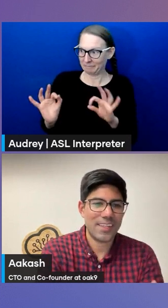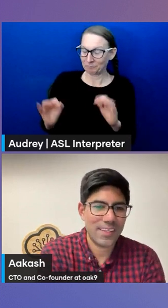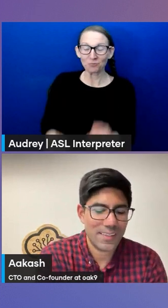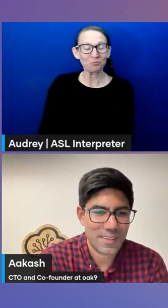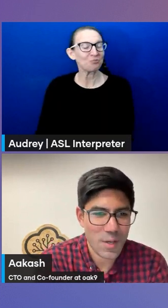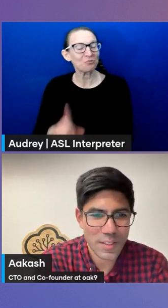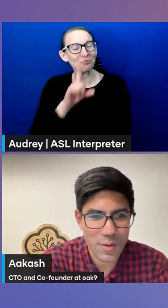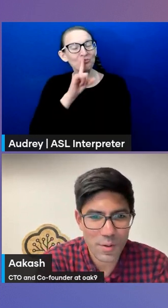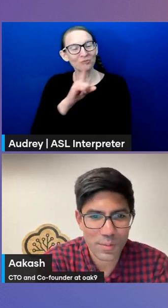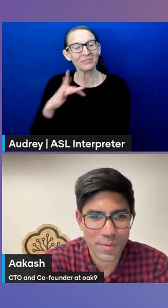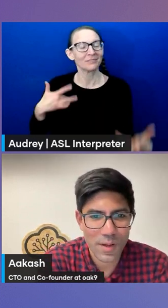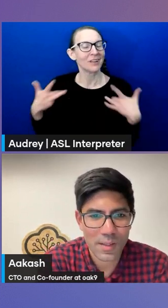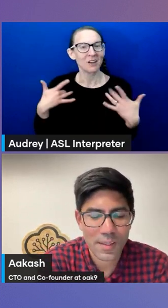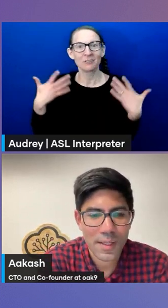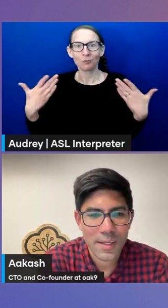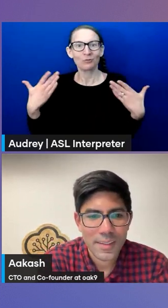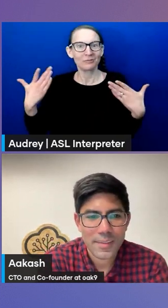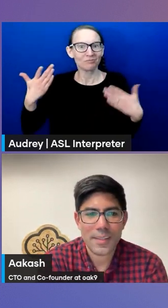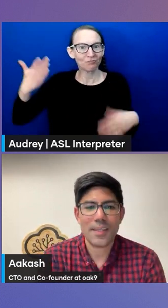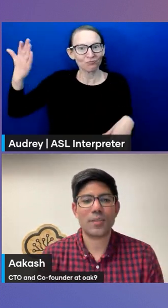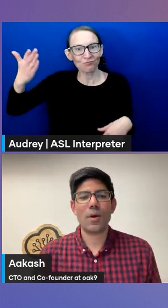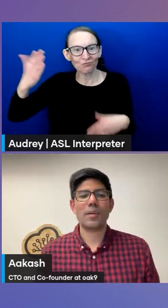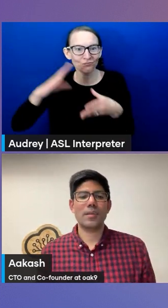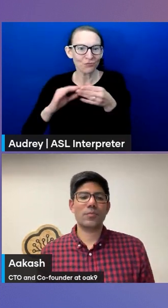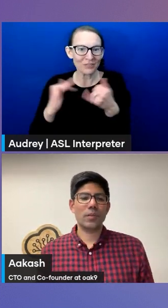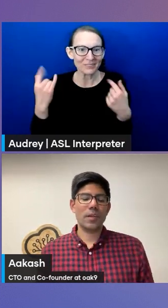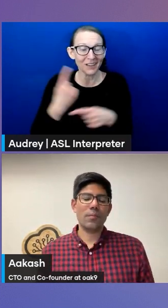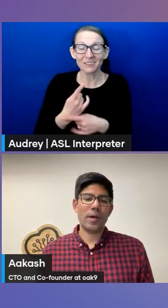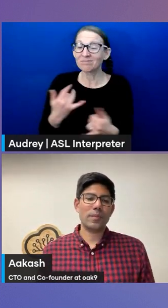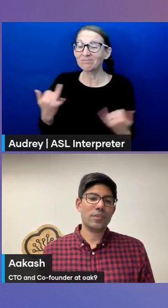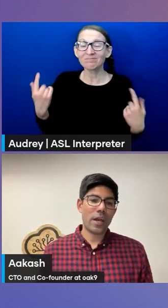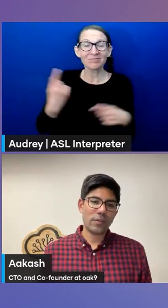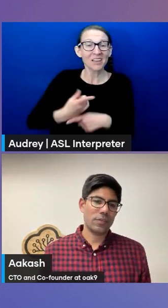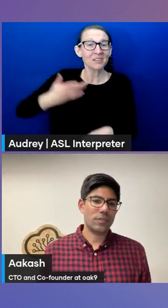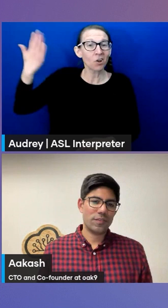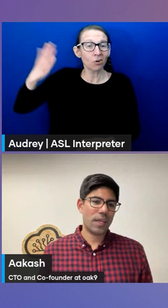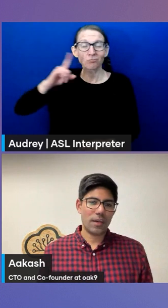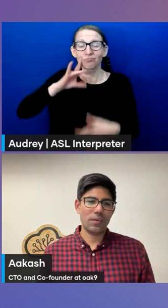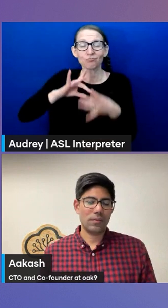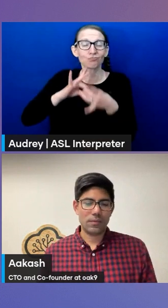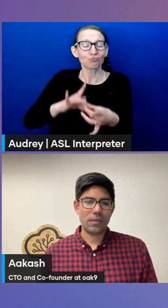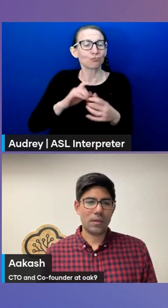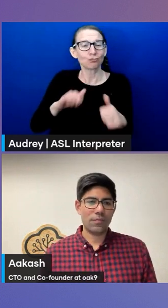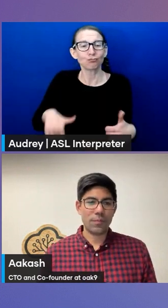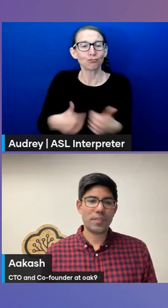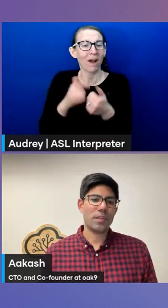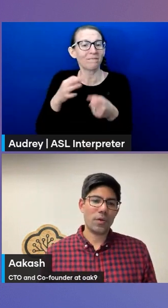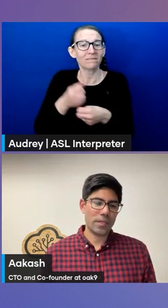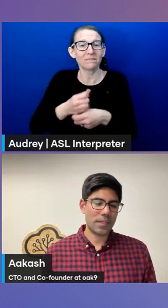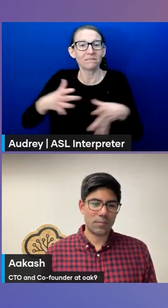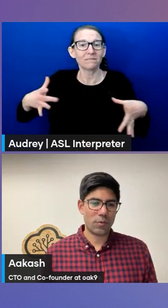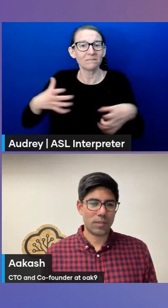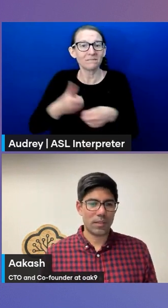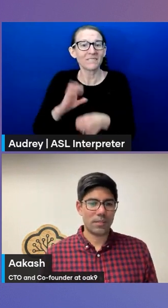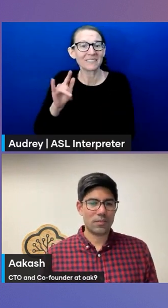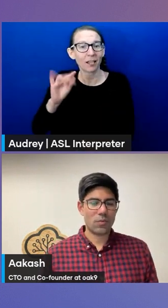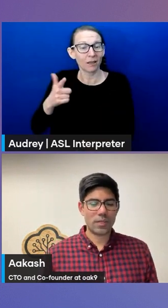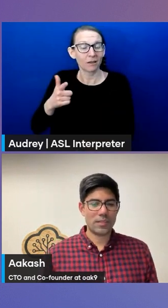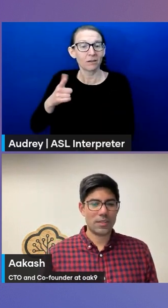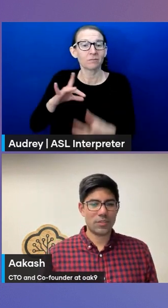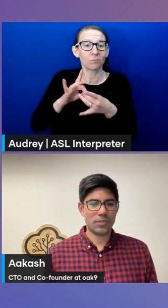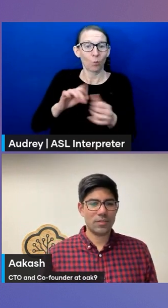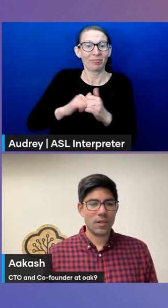excited to talk to you all. Today's talk is really about the challenges of scale from a security standpoint